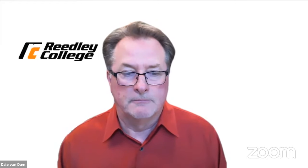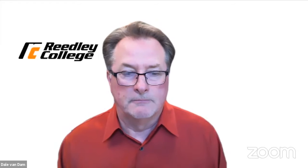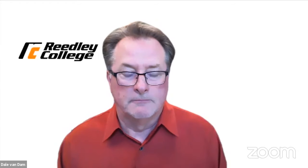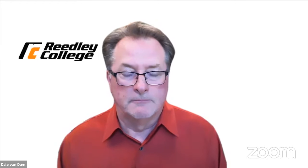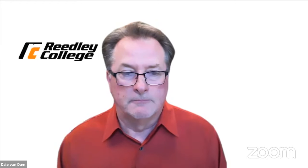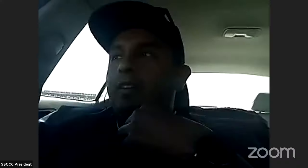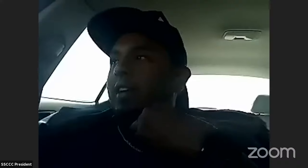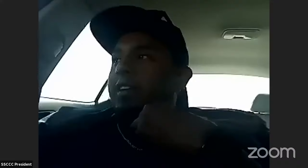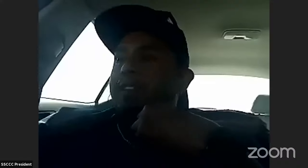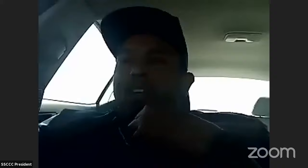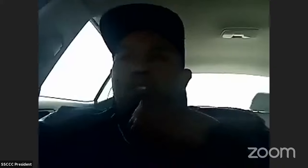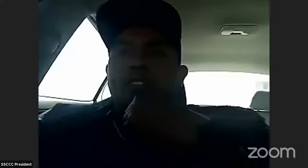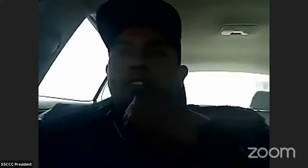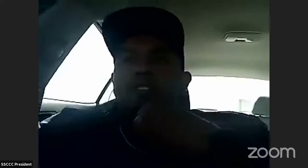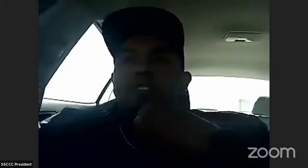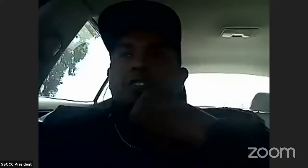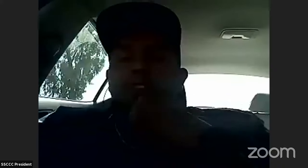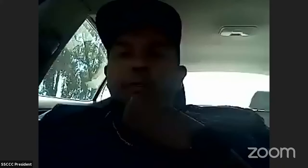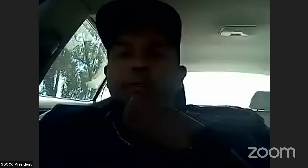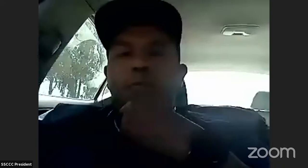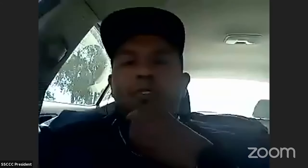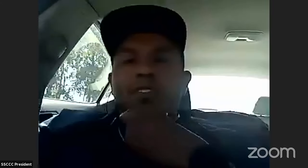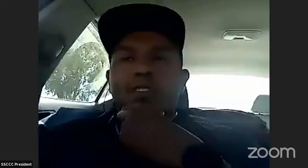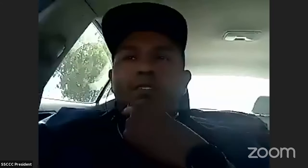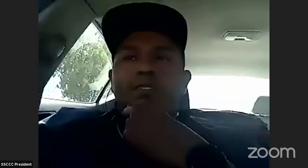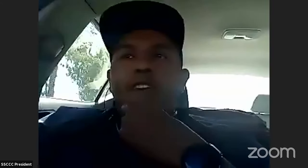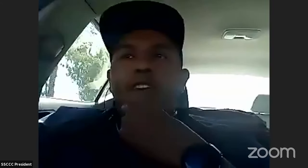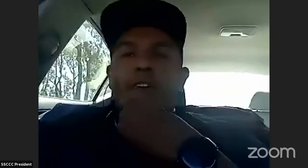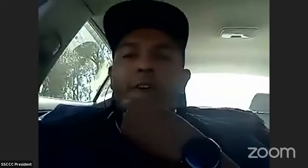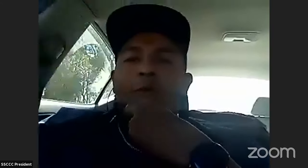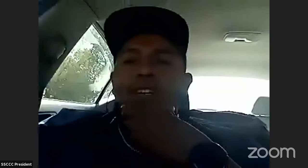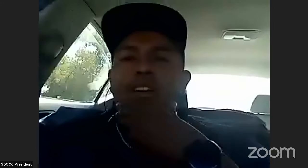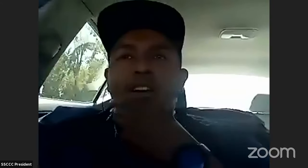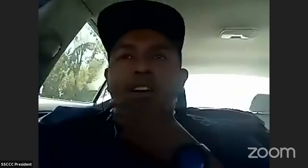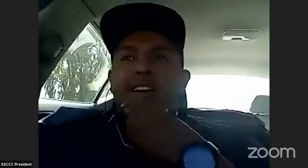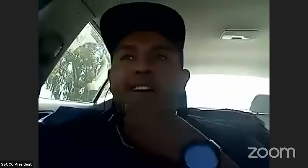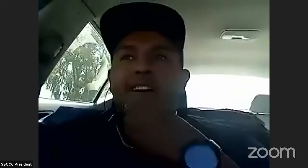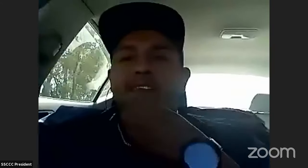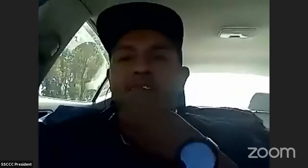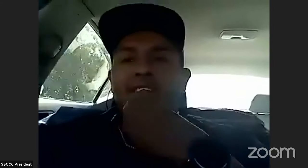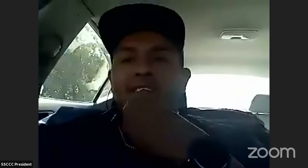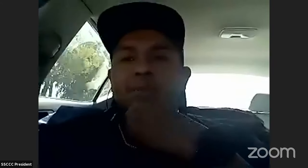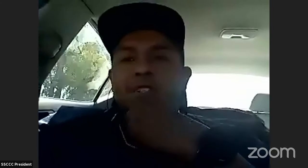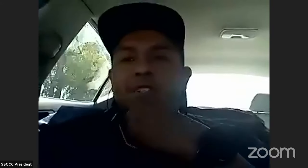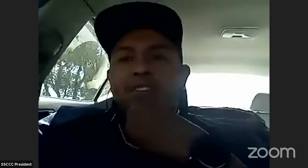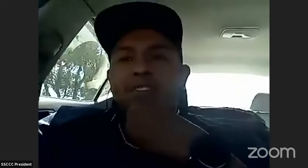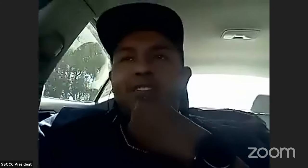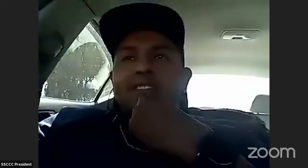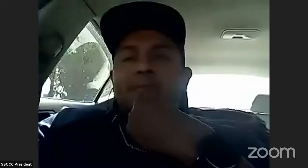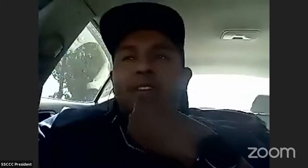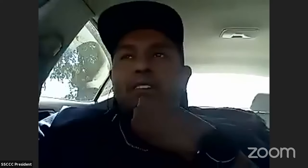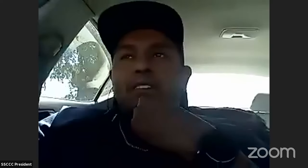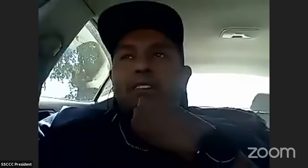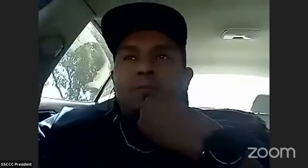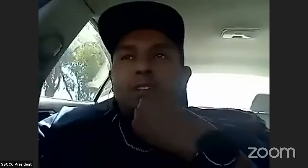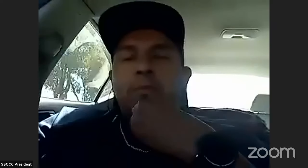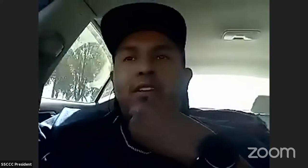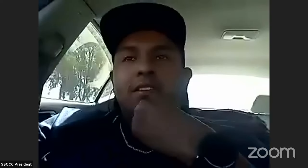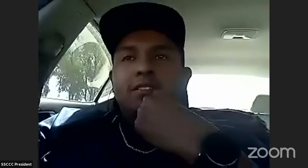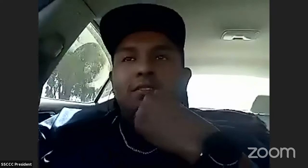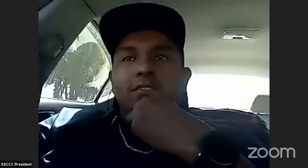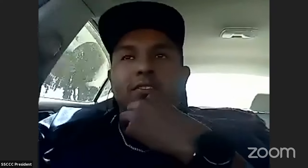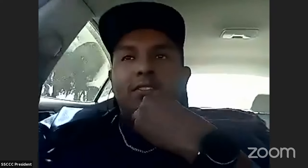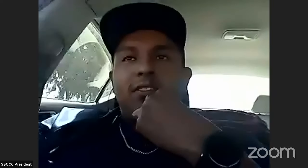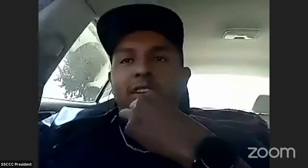Awesome, thank you. I think that just goes to show the importance of OER and the online educational resources that some faculty have really